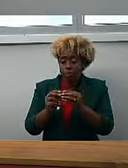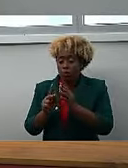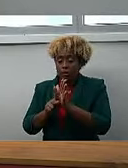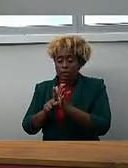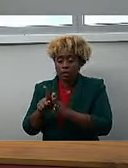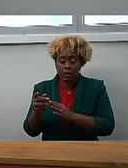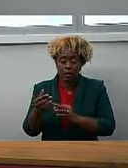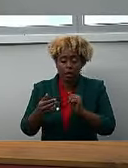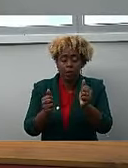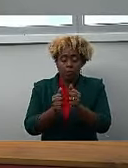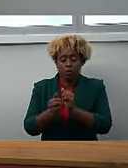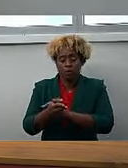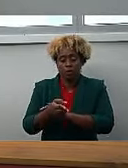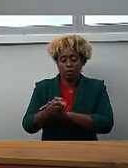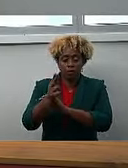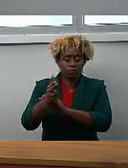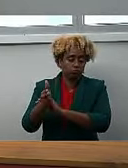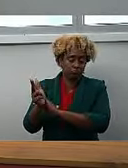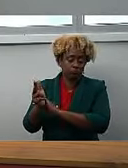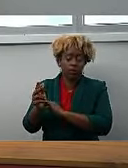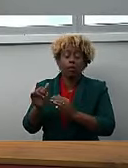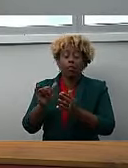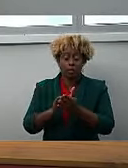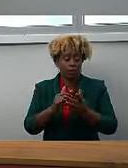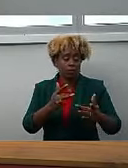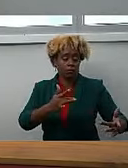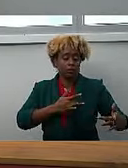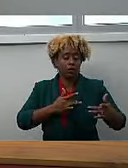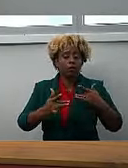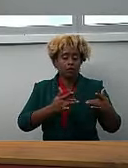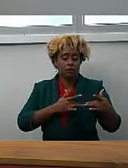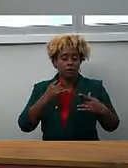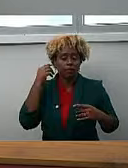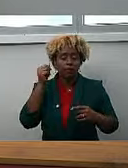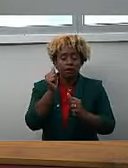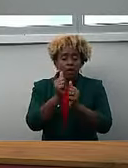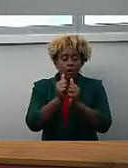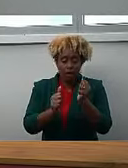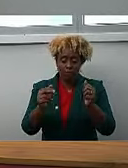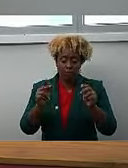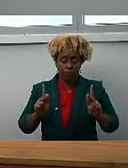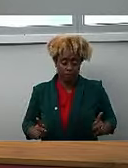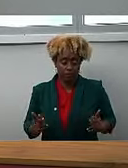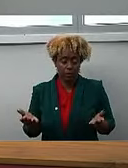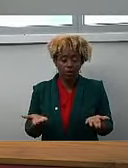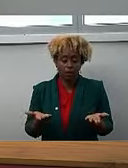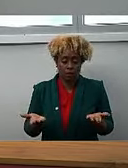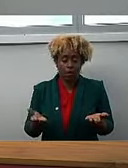of firearms is a major concern for each and every Grenadian, both at home and in the